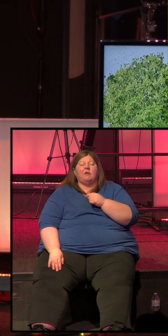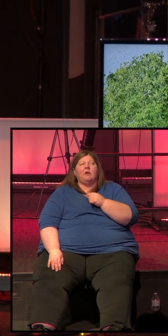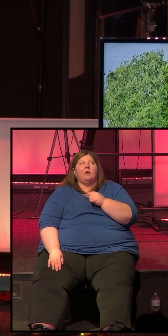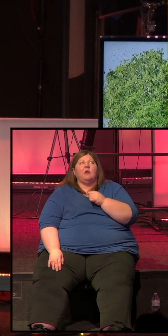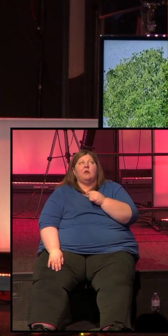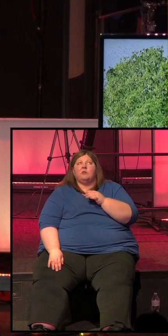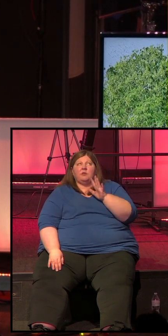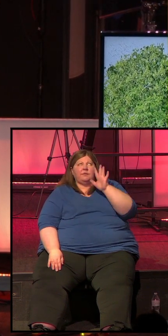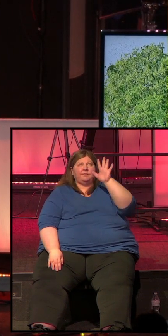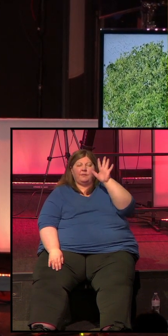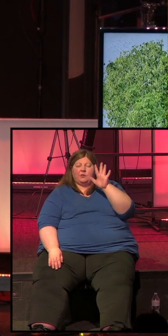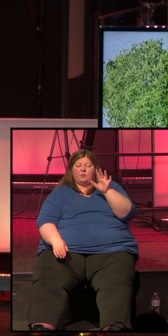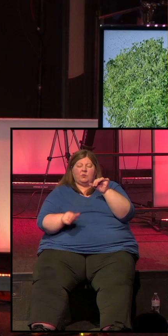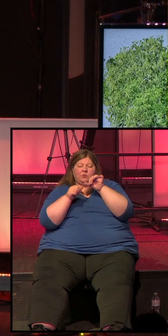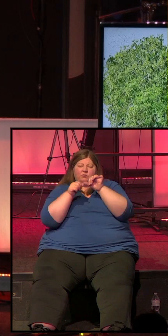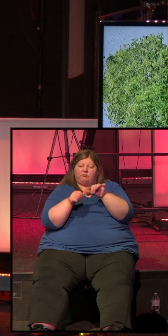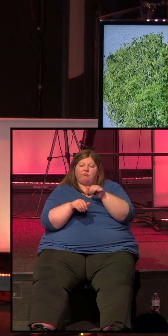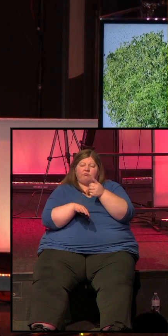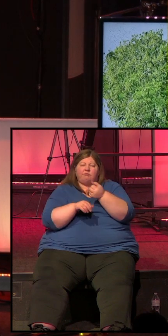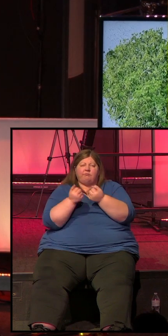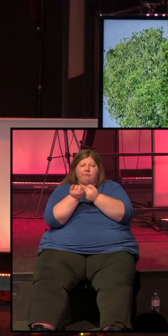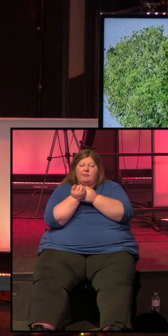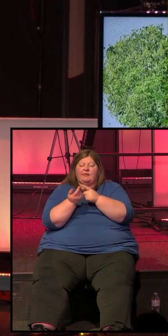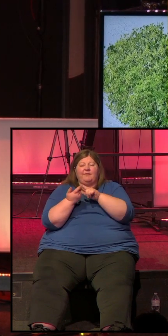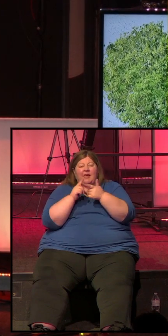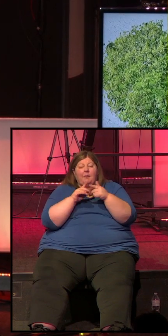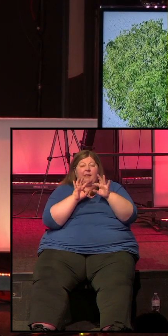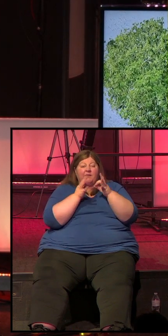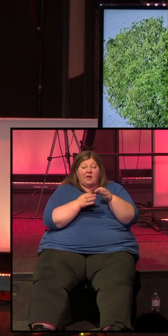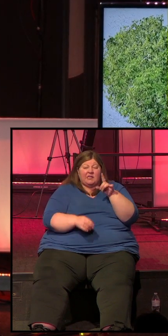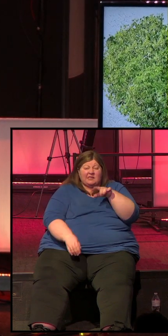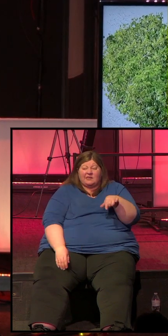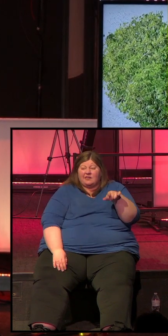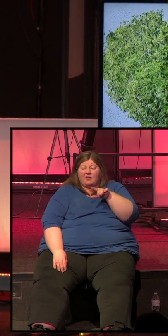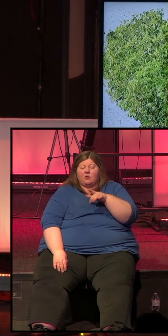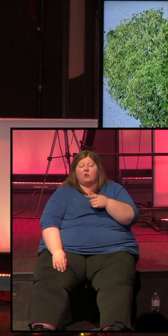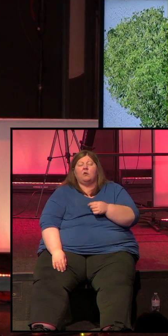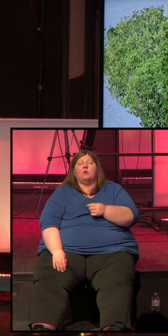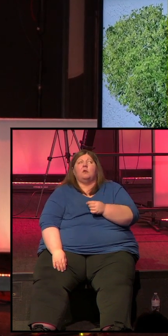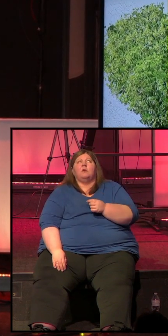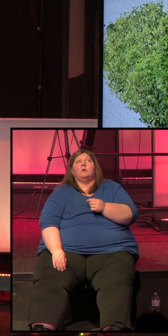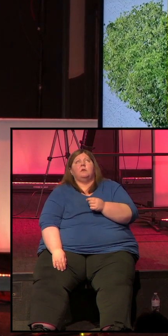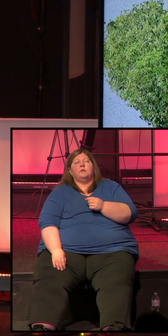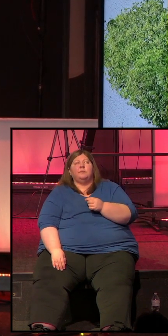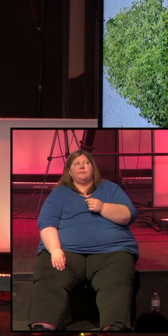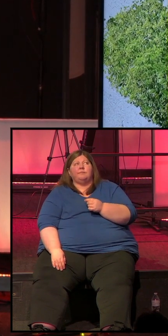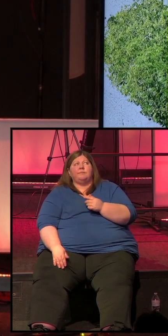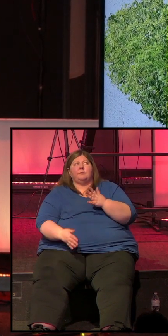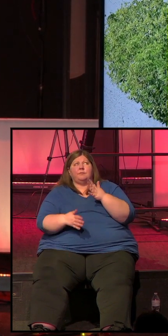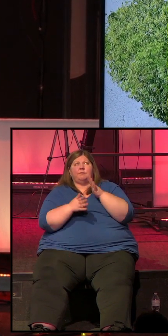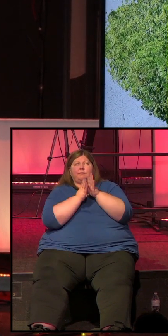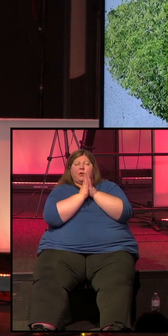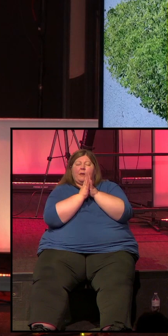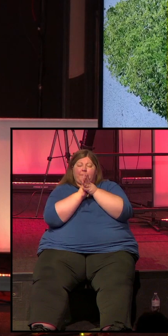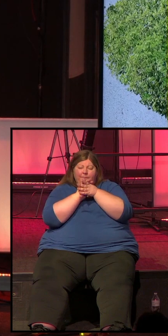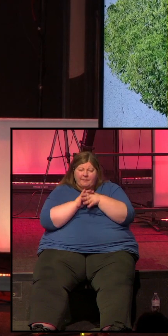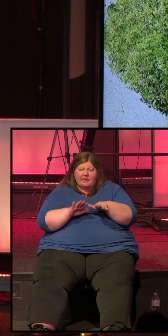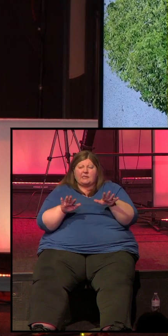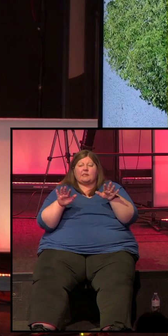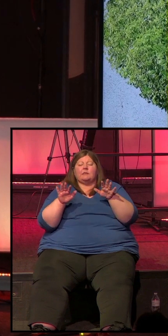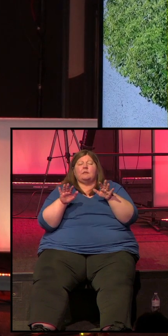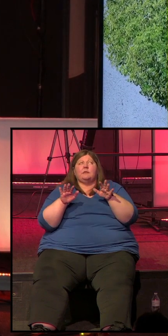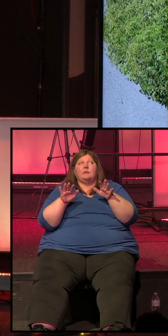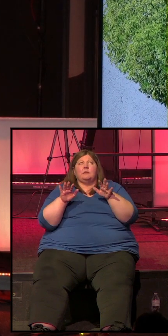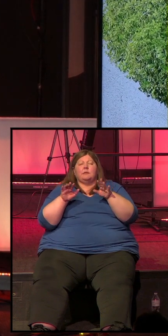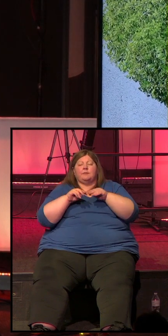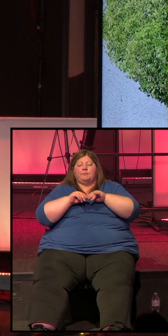just for your ways to prevail. Pray for family and friends who are there, God. And just ask that your peace would continue to extend